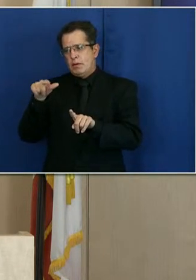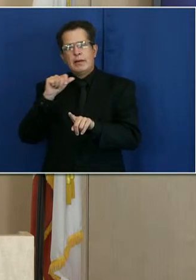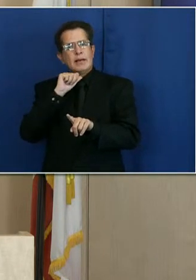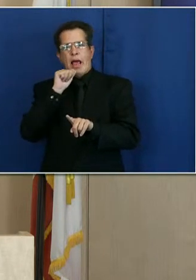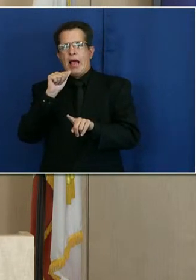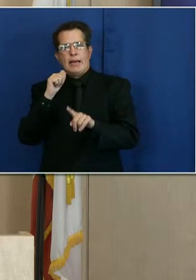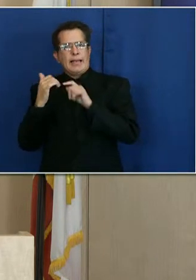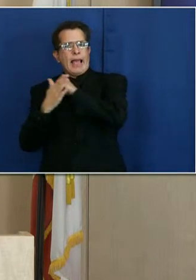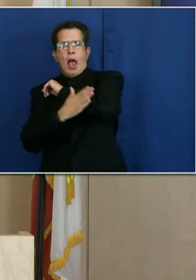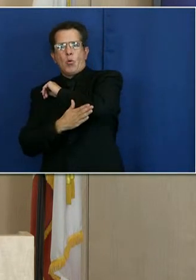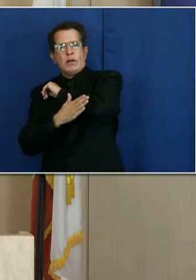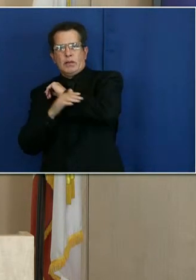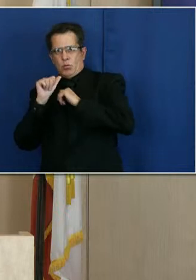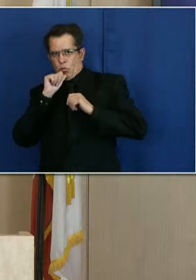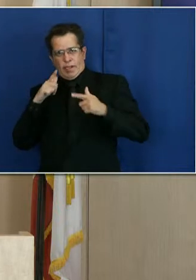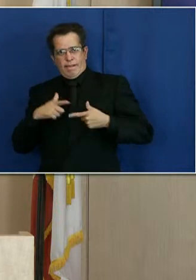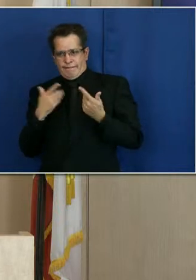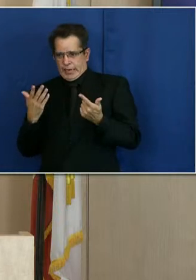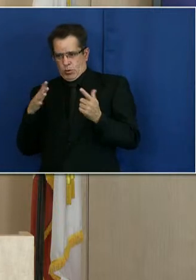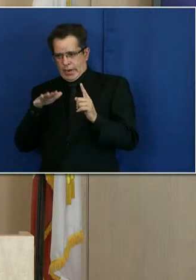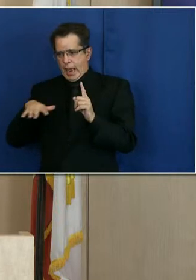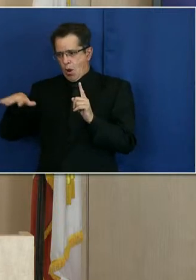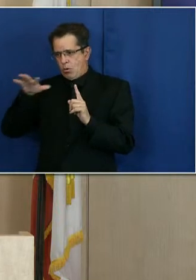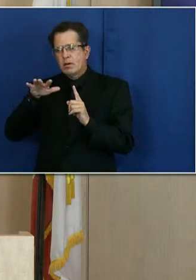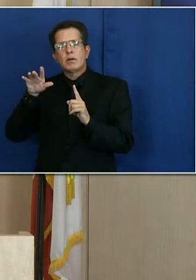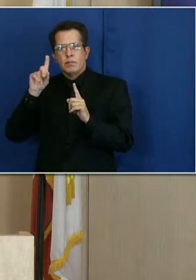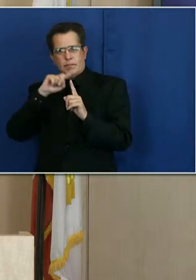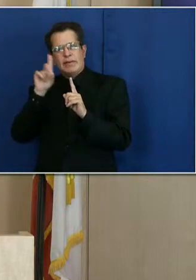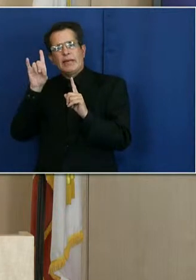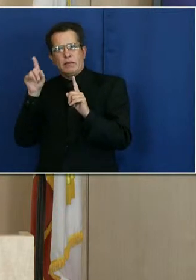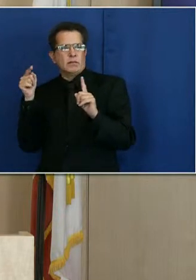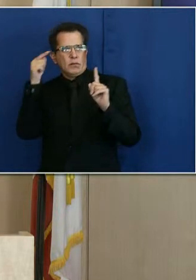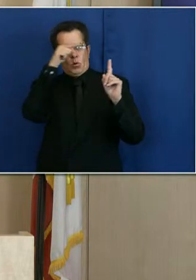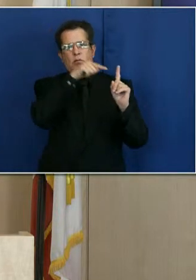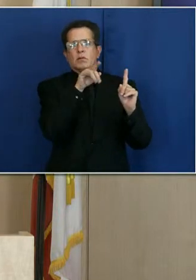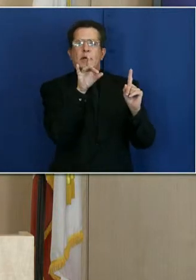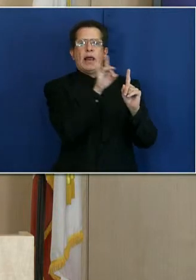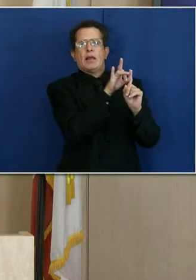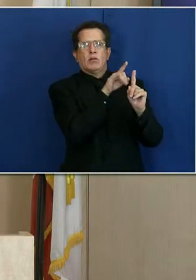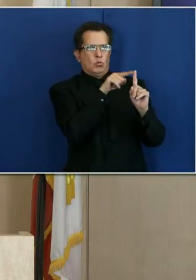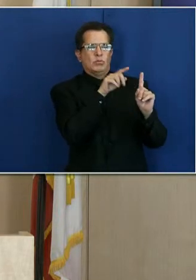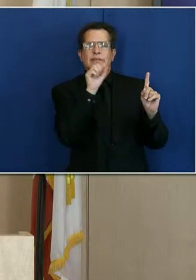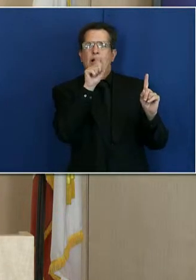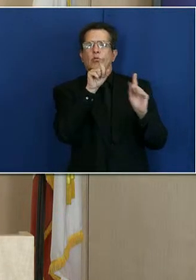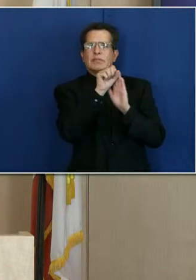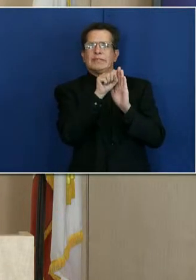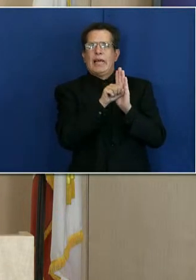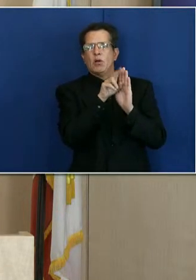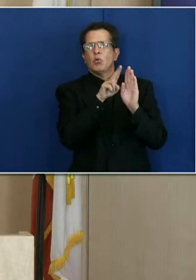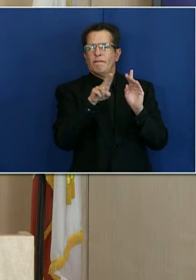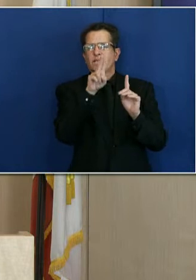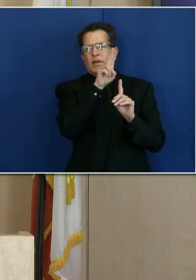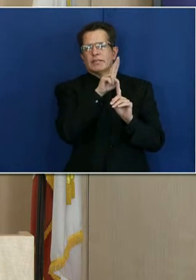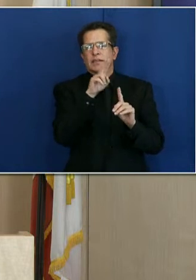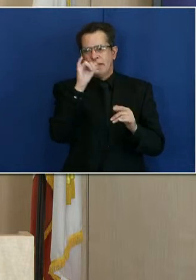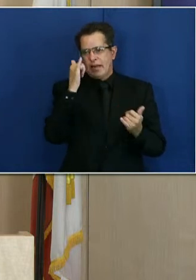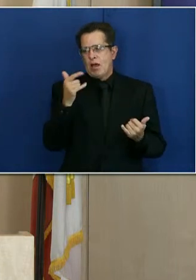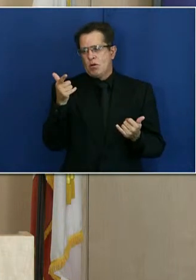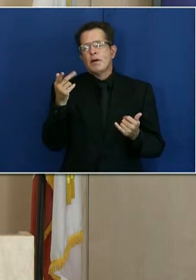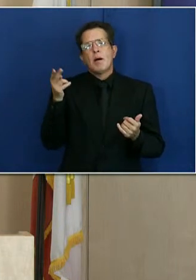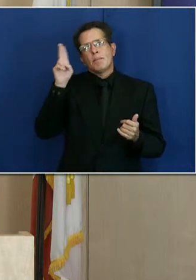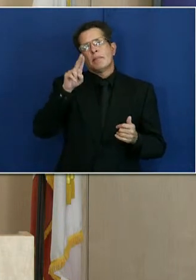that is individuals who don't live in our county who have connections with San Diego State students in the same manner. So if you add that up, it's less than